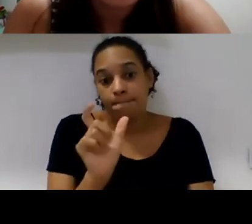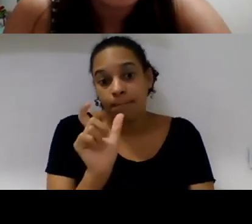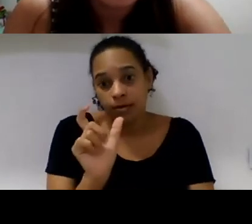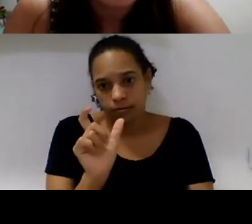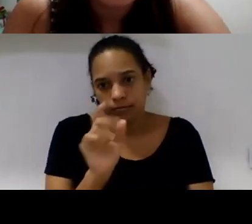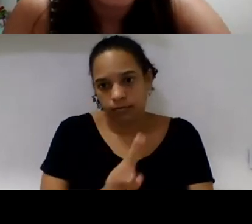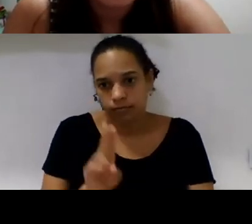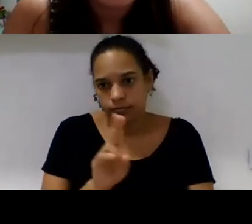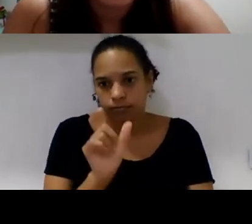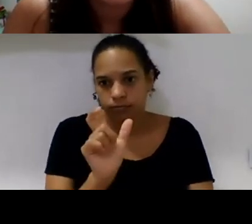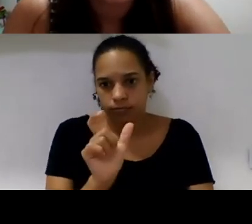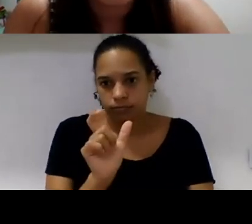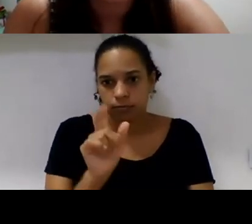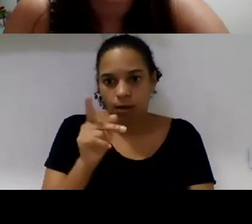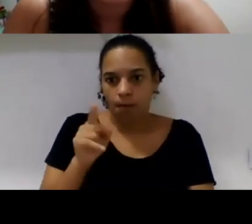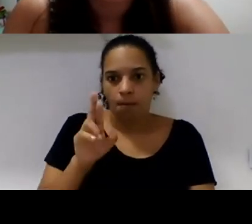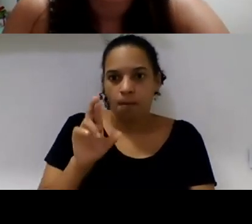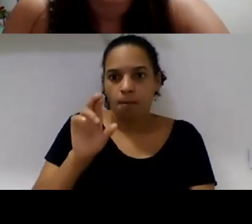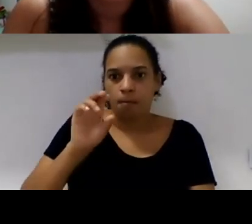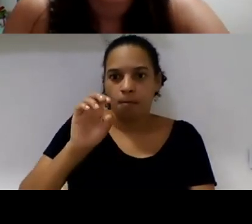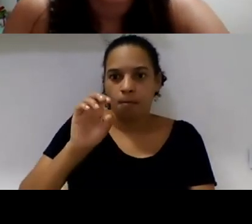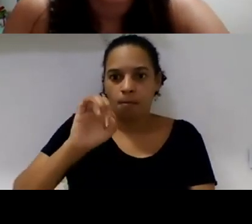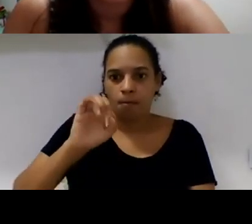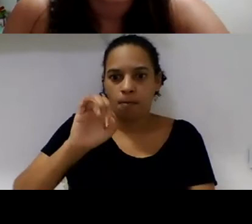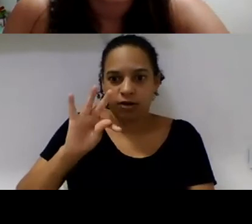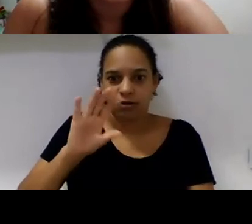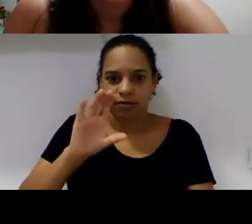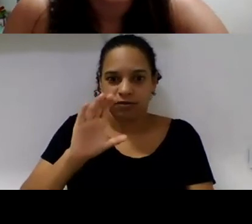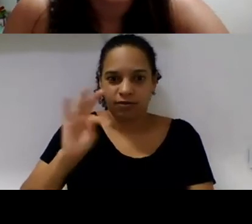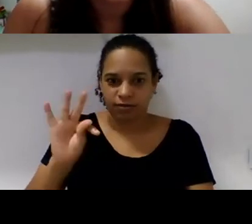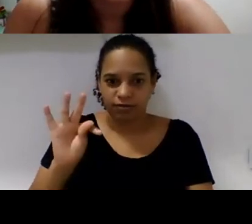Portuguese is for this word, but